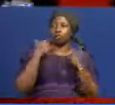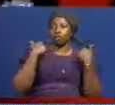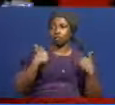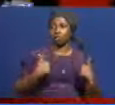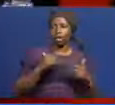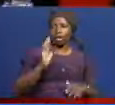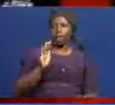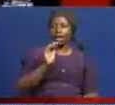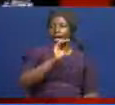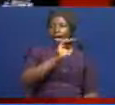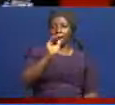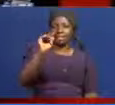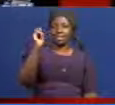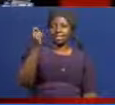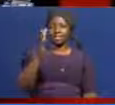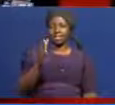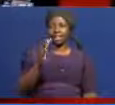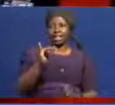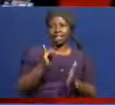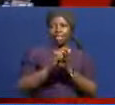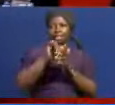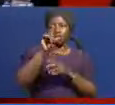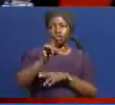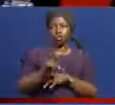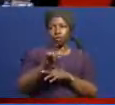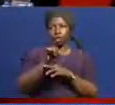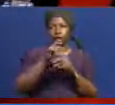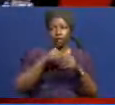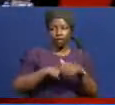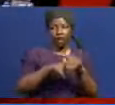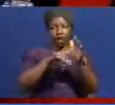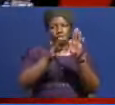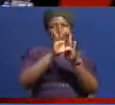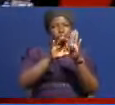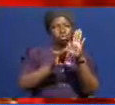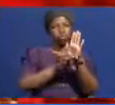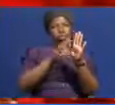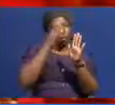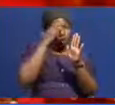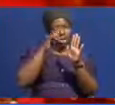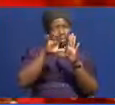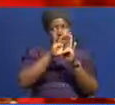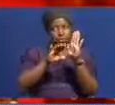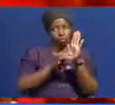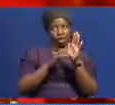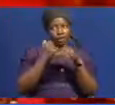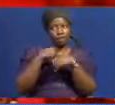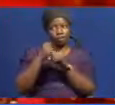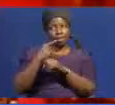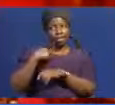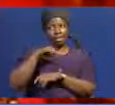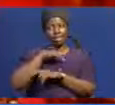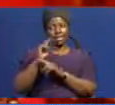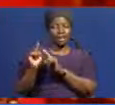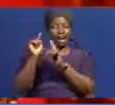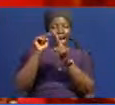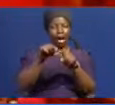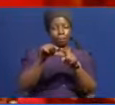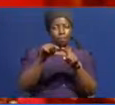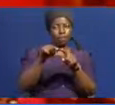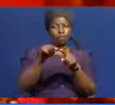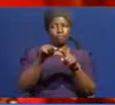ask Kenyans that they should bear with the constitution. It is the constitution which has brought us where we are. I want to